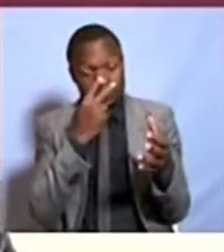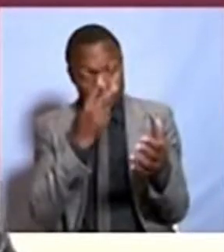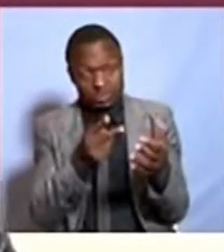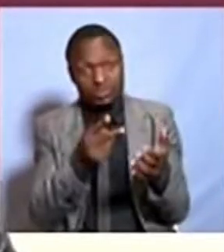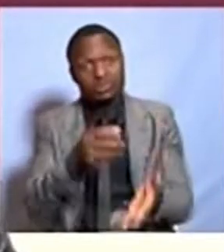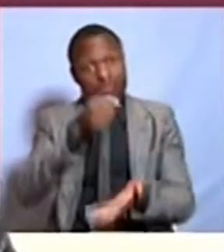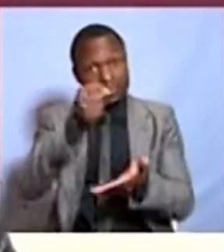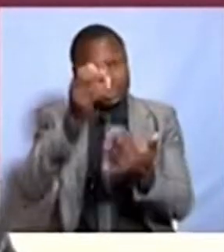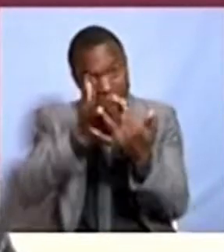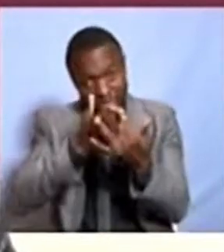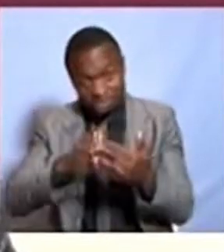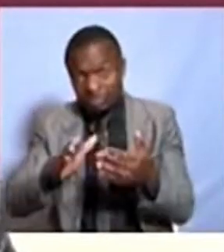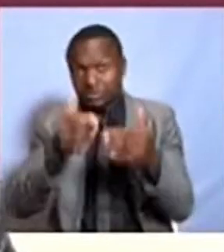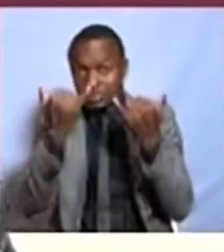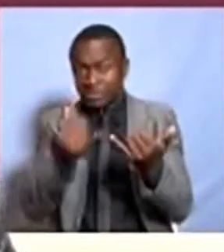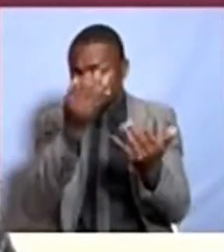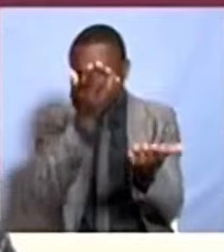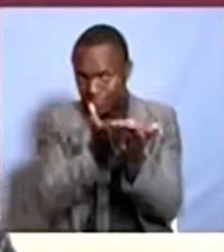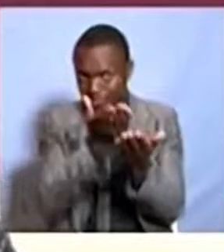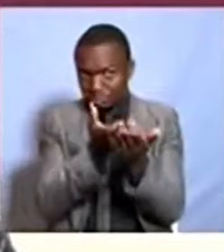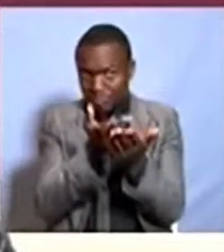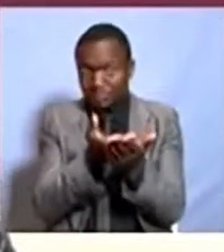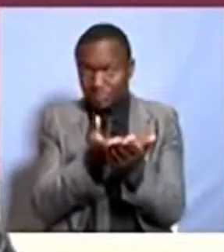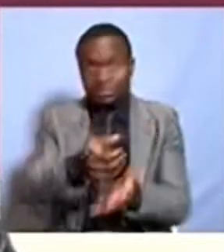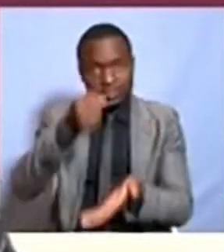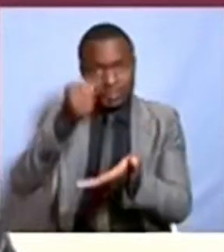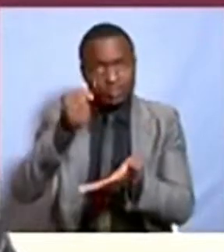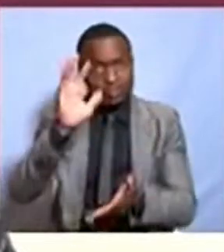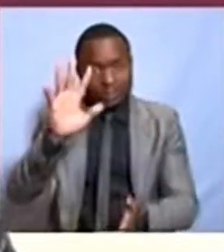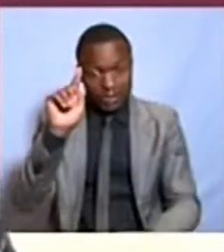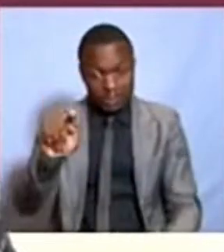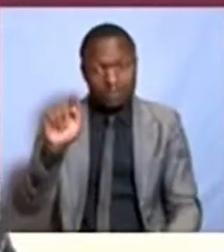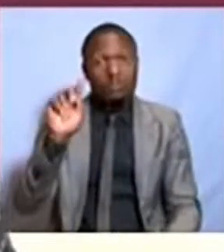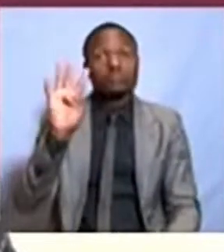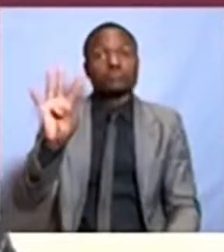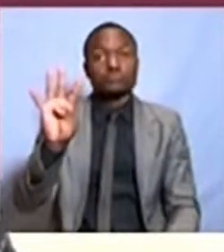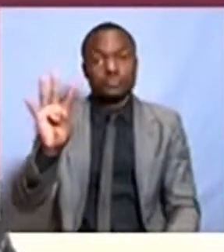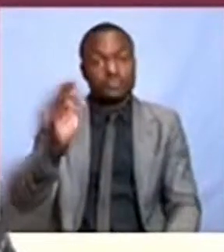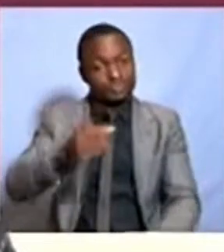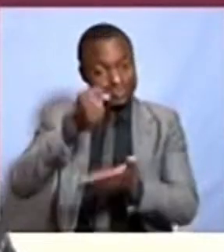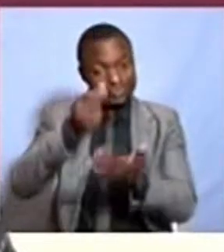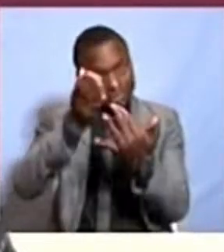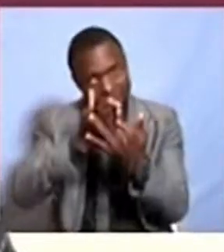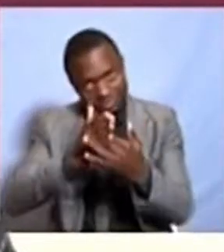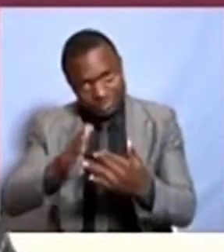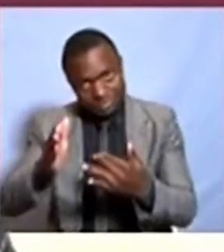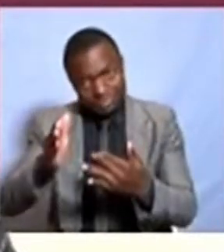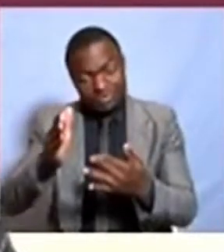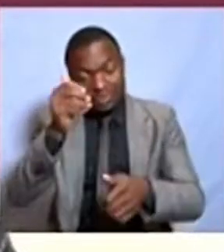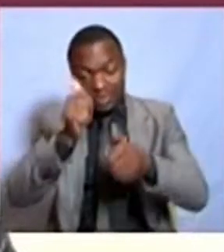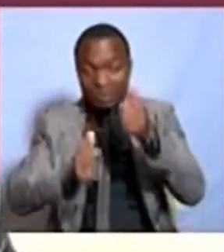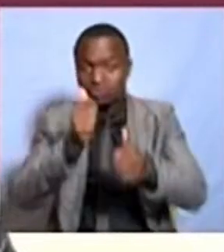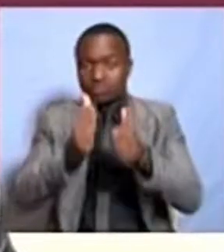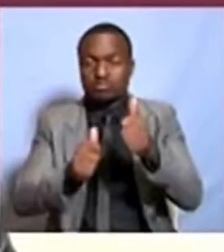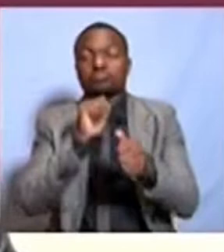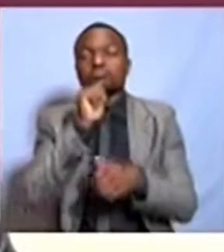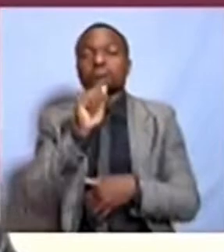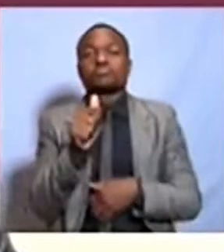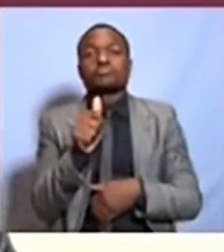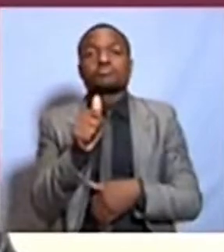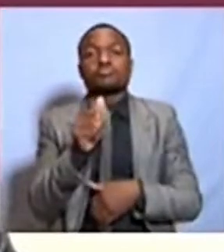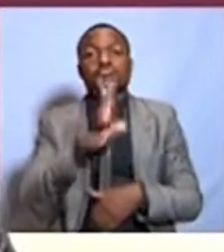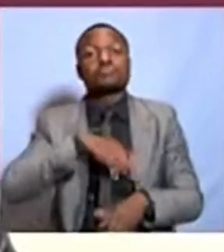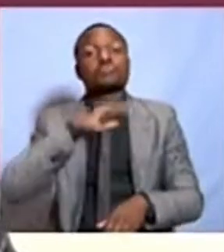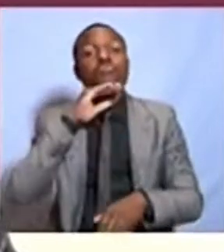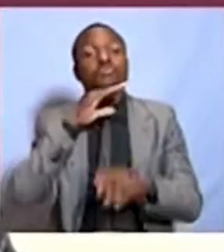because currently in the proposed budgets, we are at 5.4 budget share, which is still not